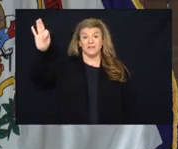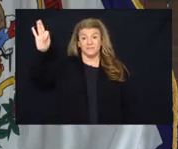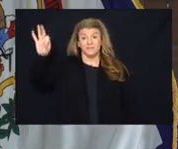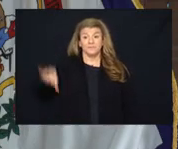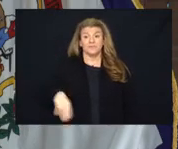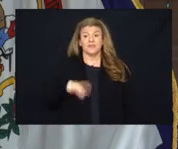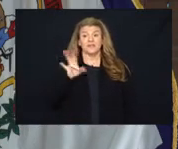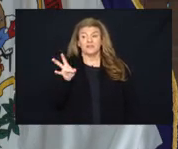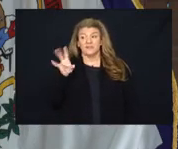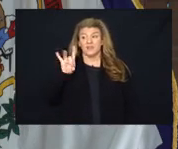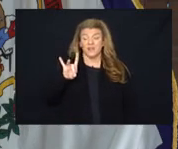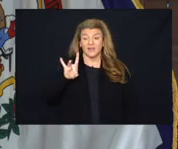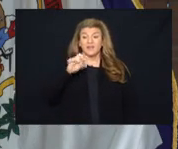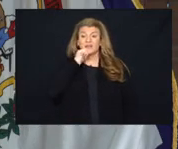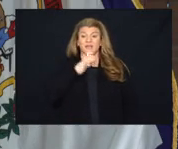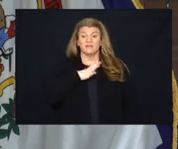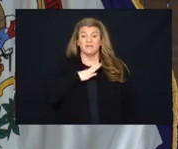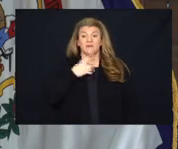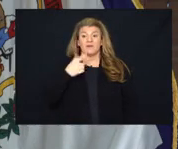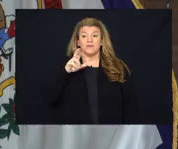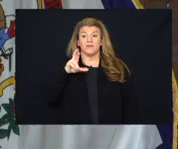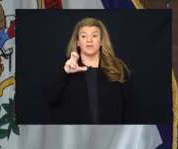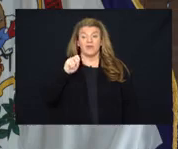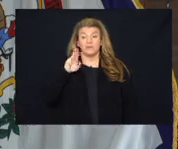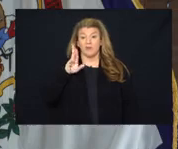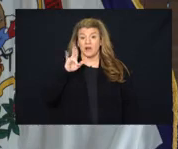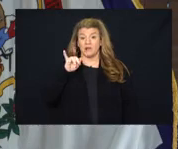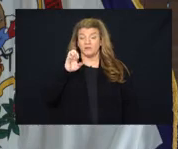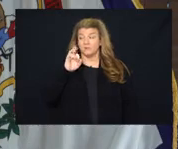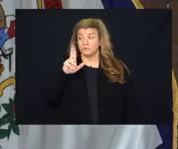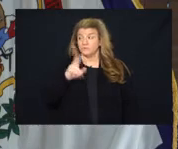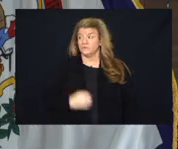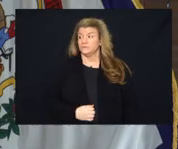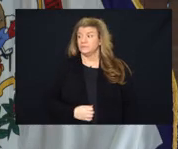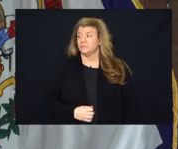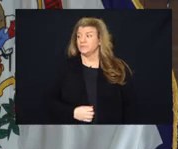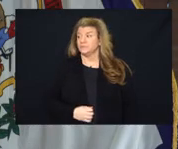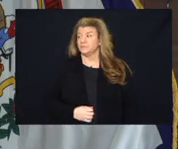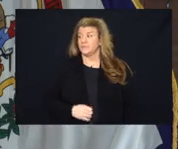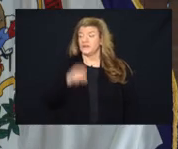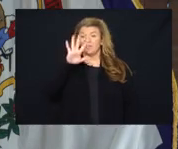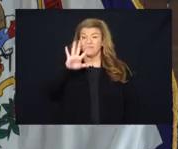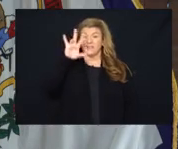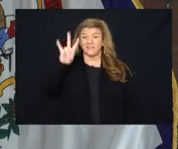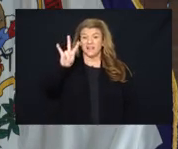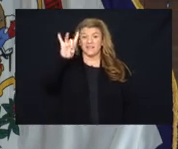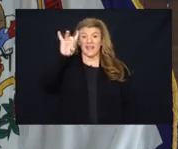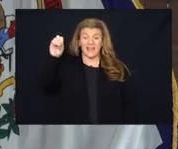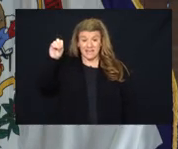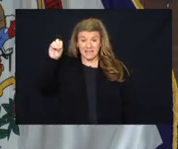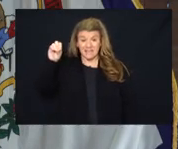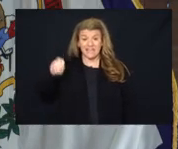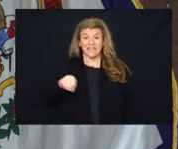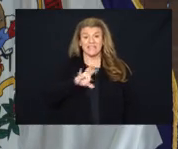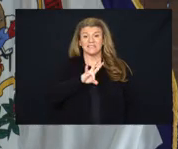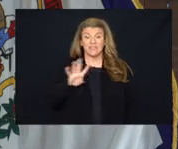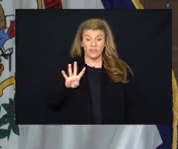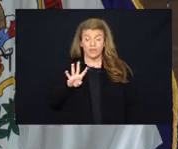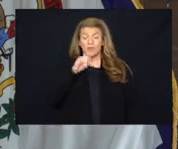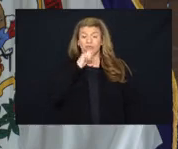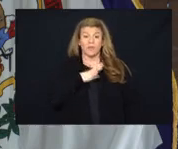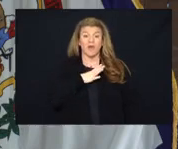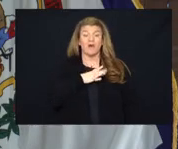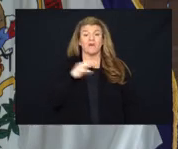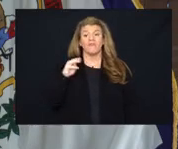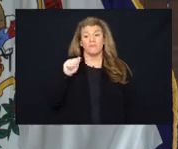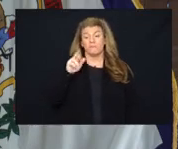a 78-year-old female from Greenbrier County. The 5,780th death, a 74-year-old female